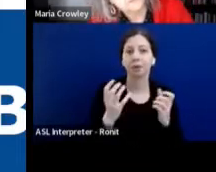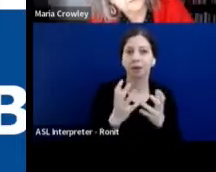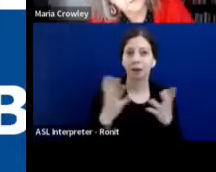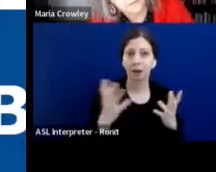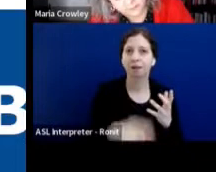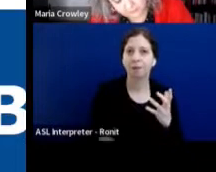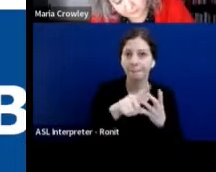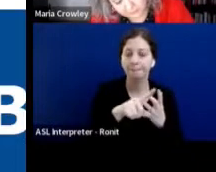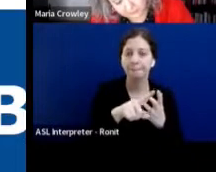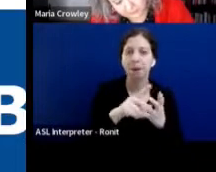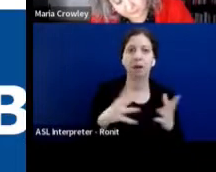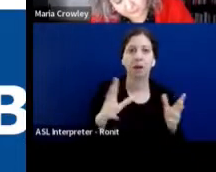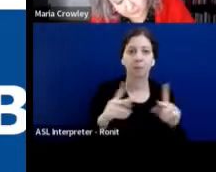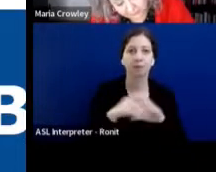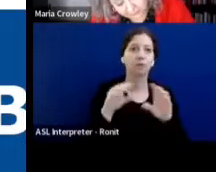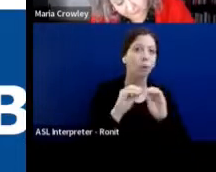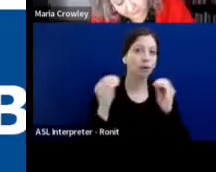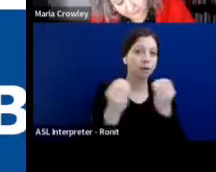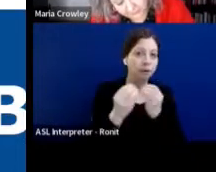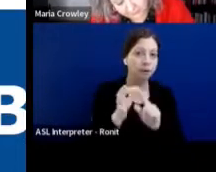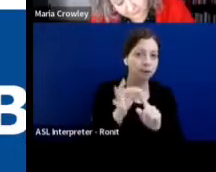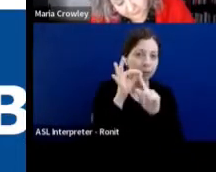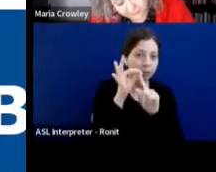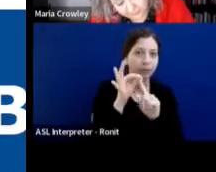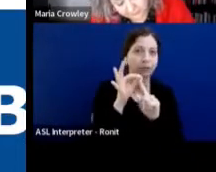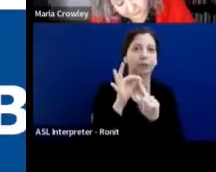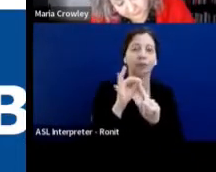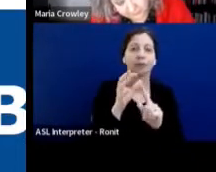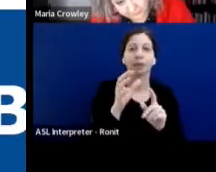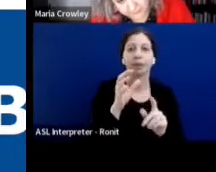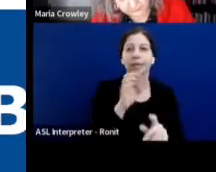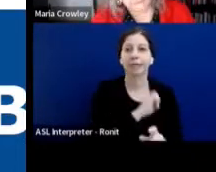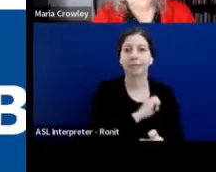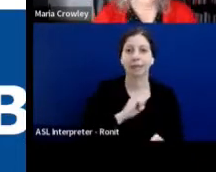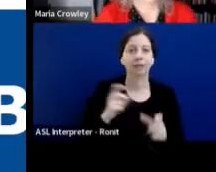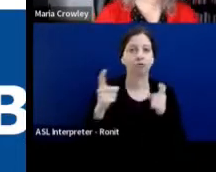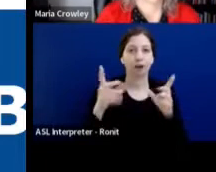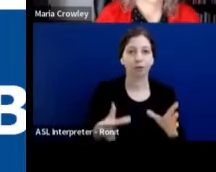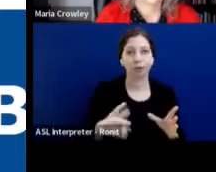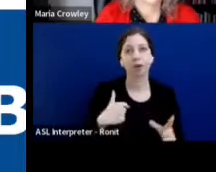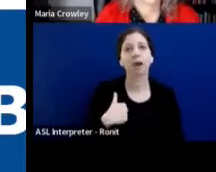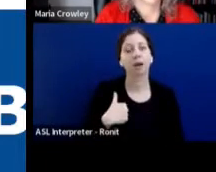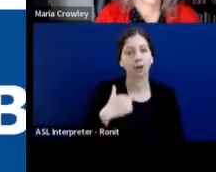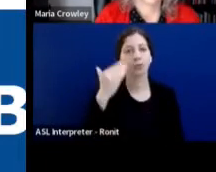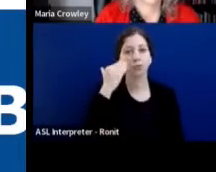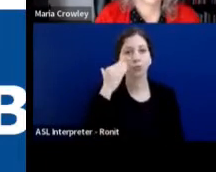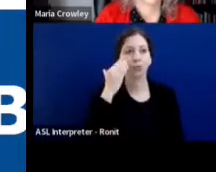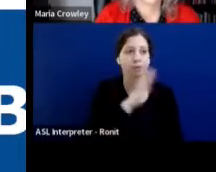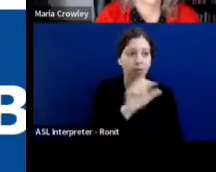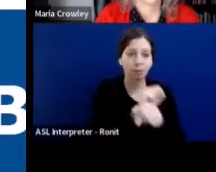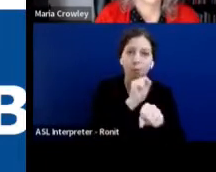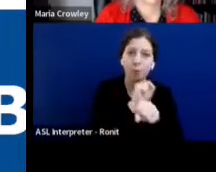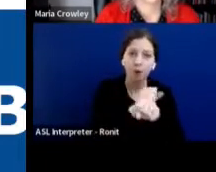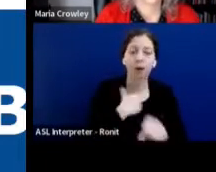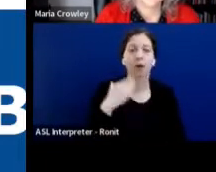them, a lot of people in the organization, especially the executive director. And so I knew what they did. I knew what